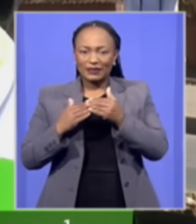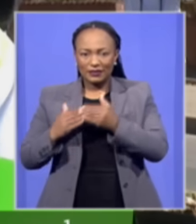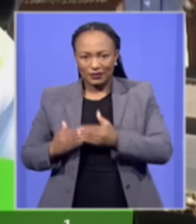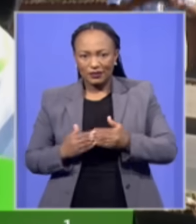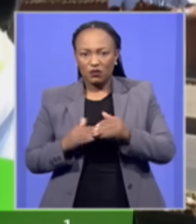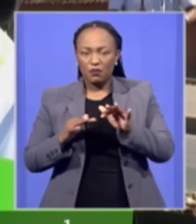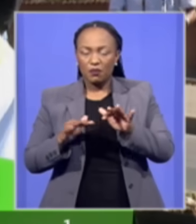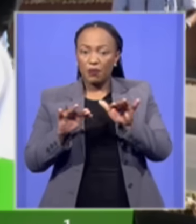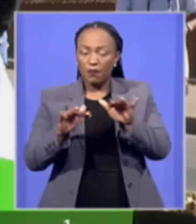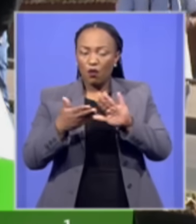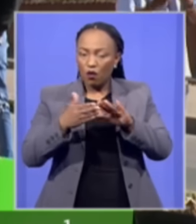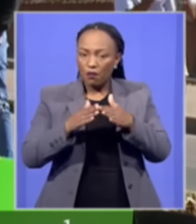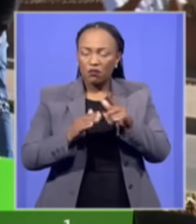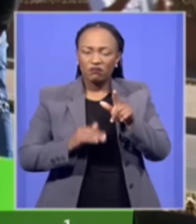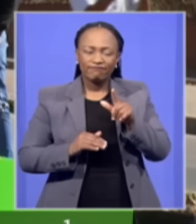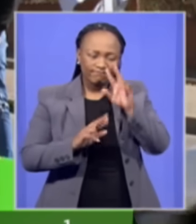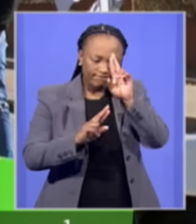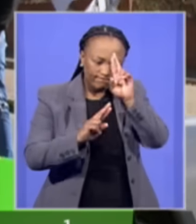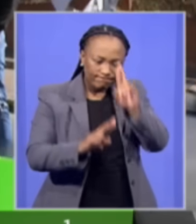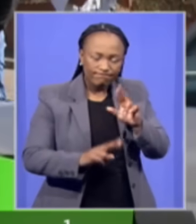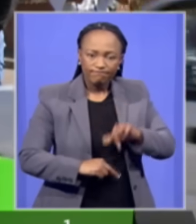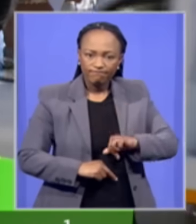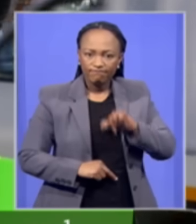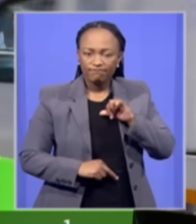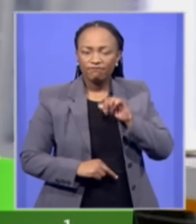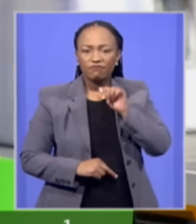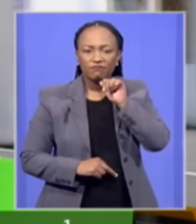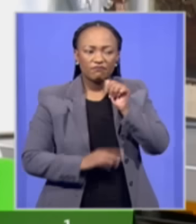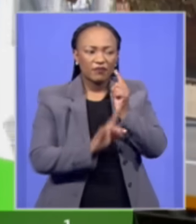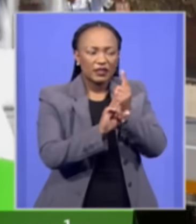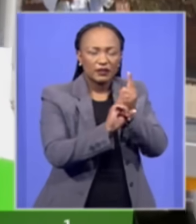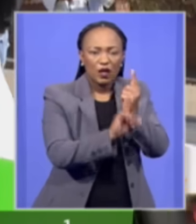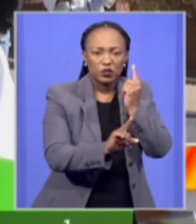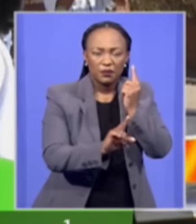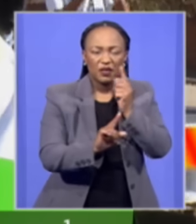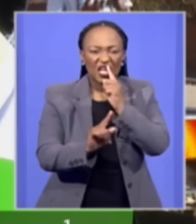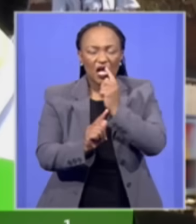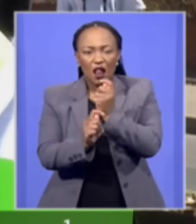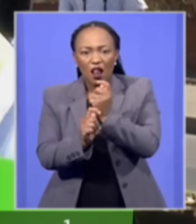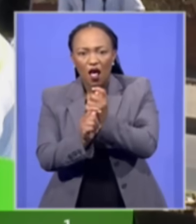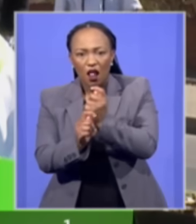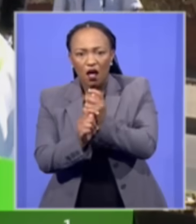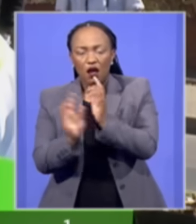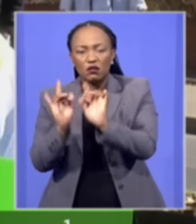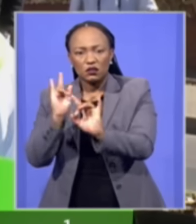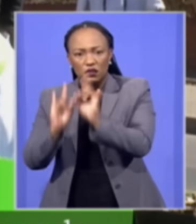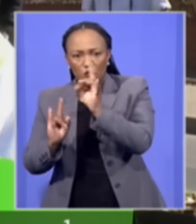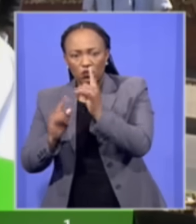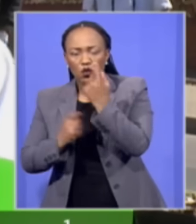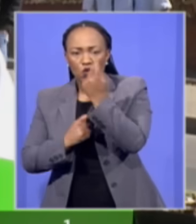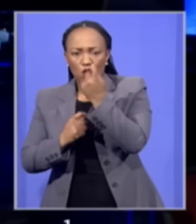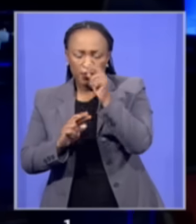respect. Whether you live in a township, an informal settlement, or a suburb, or a rural village.